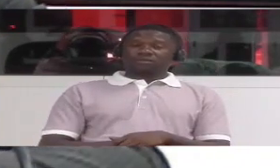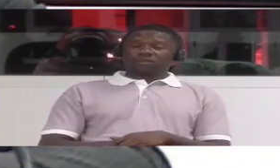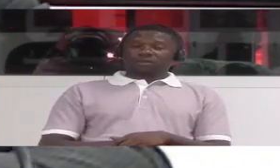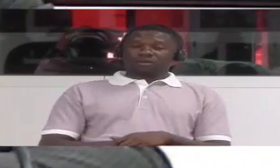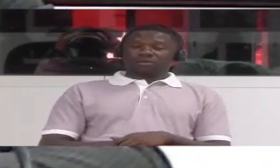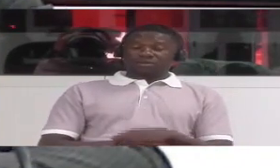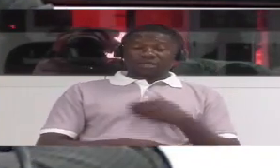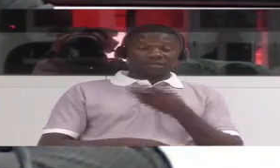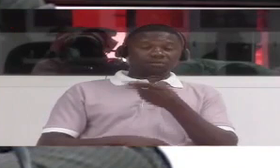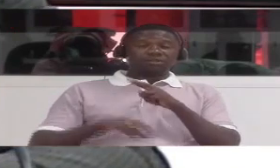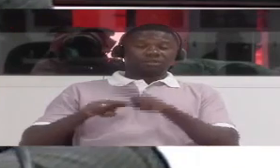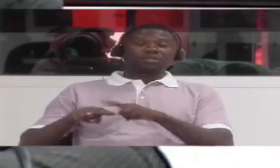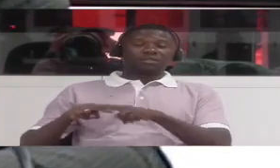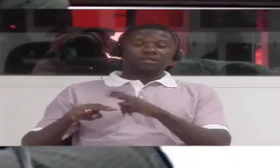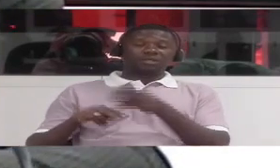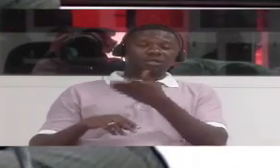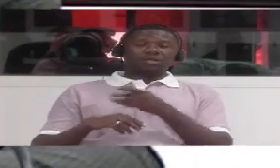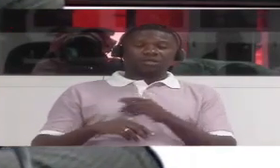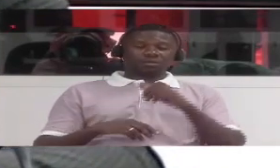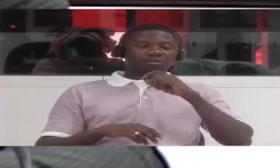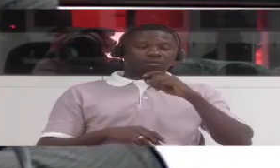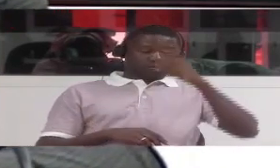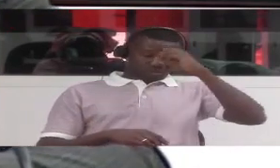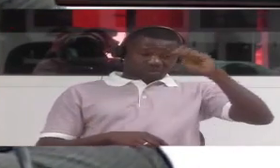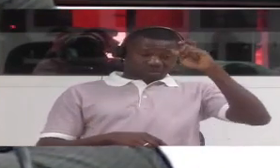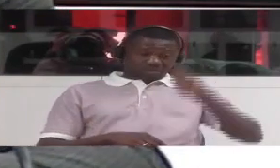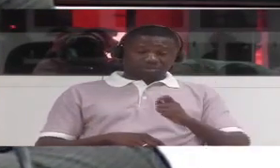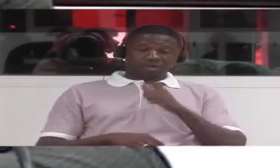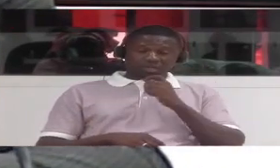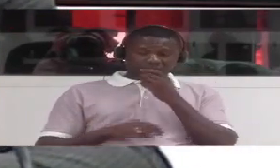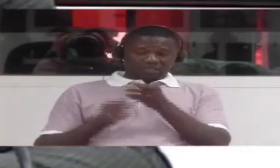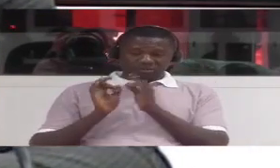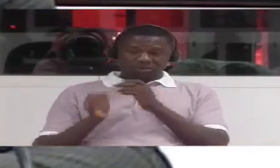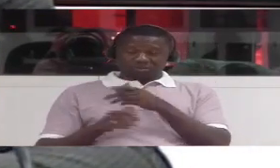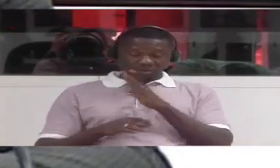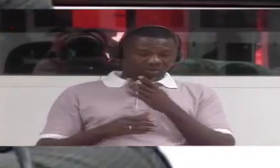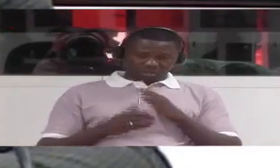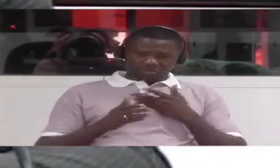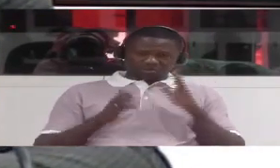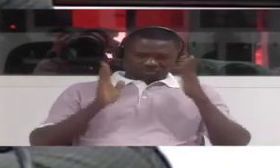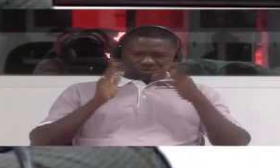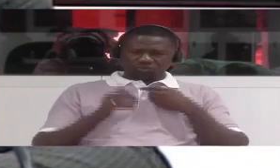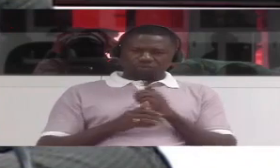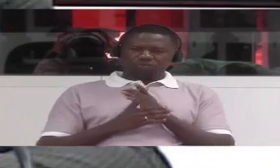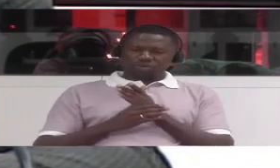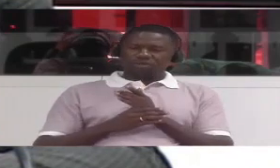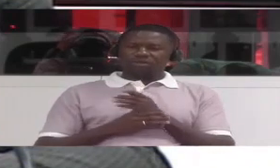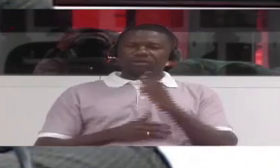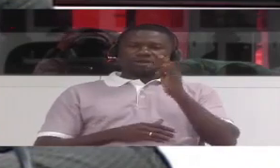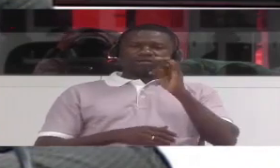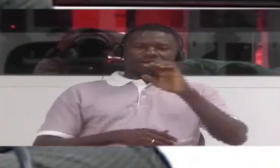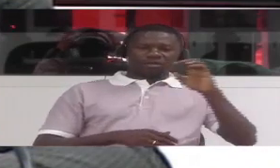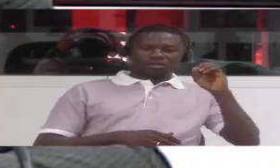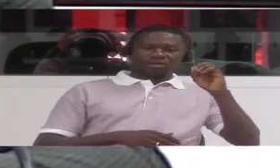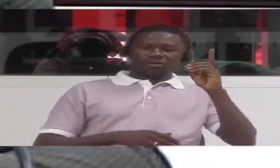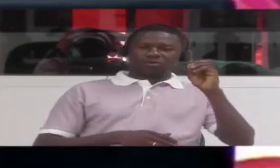told me that it's freedom. It has to do with Freedom newspaper. It had to do with that. You told us that you went